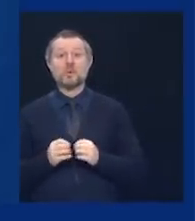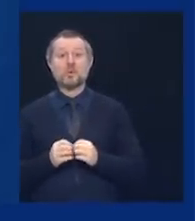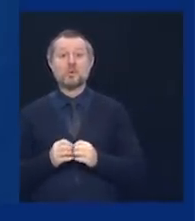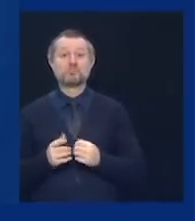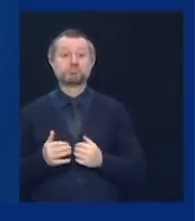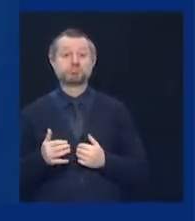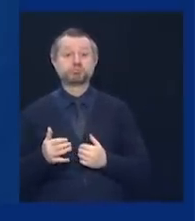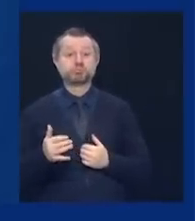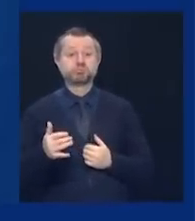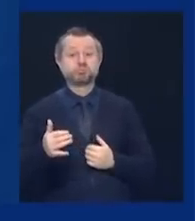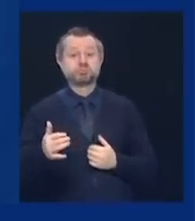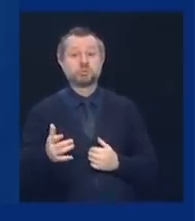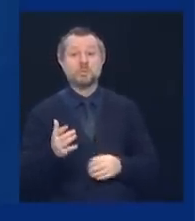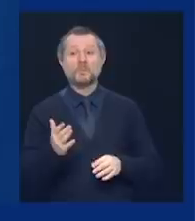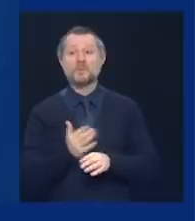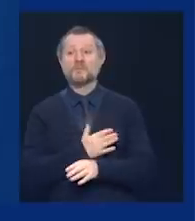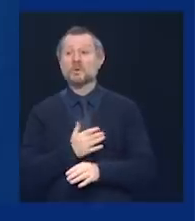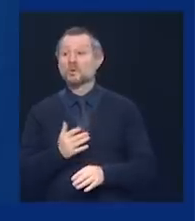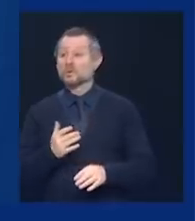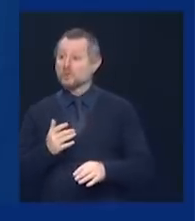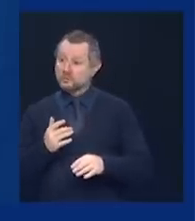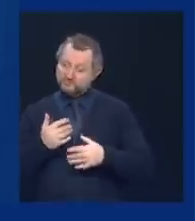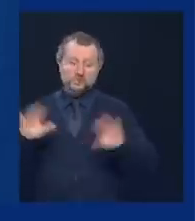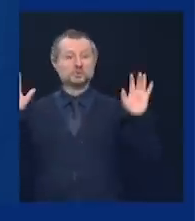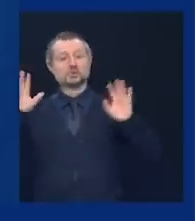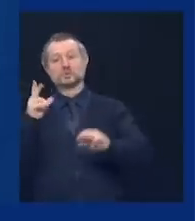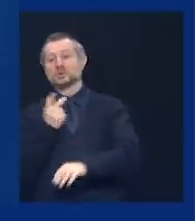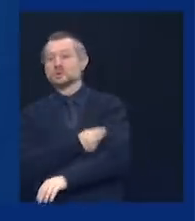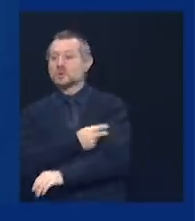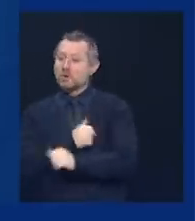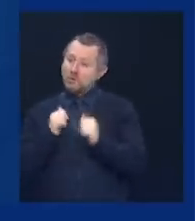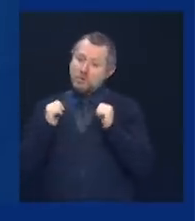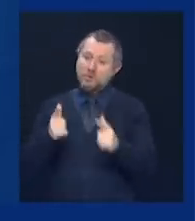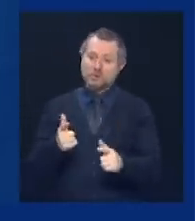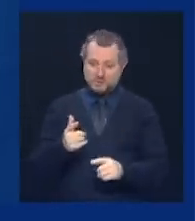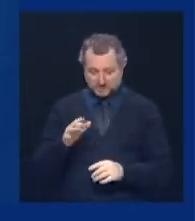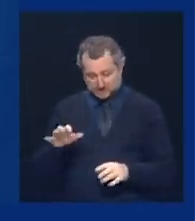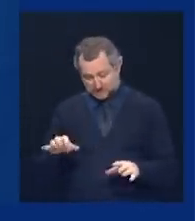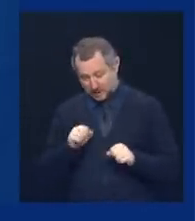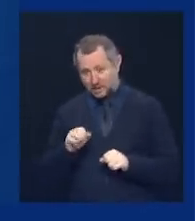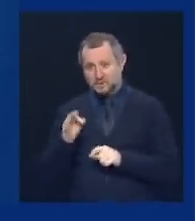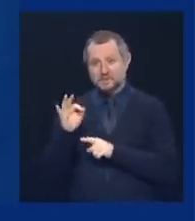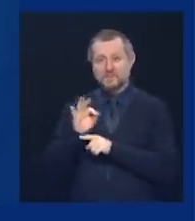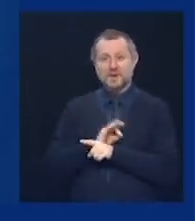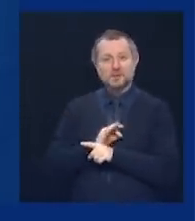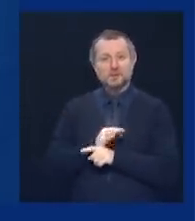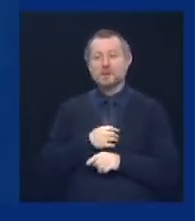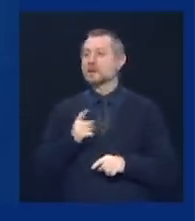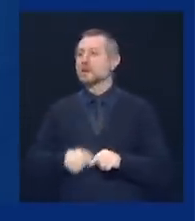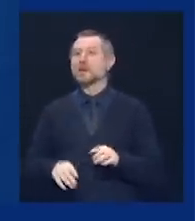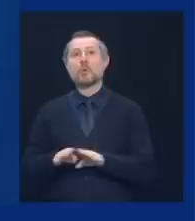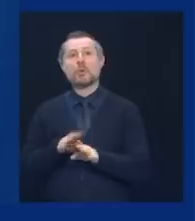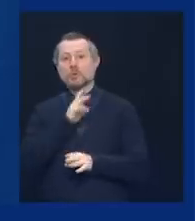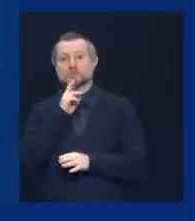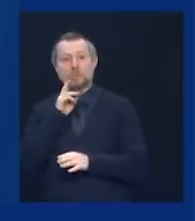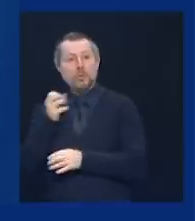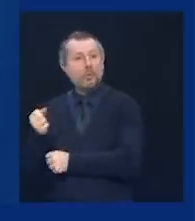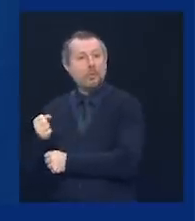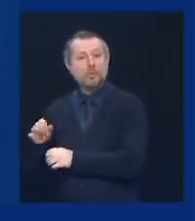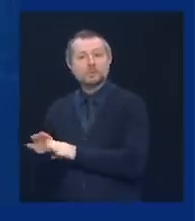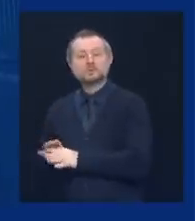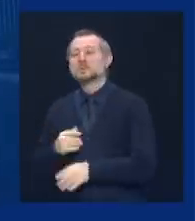We can't go through 9 months with restaurants shut. We have to come up with a